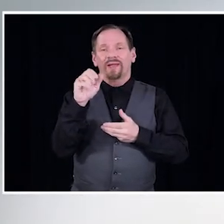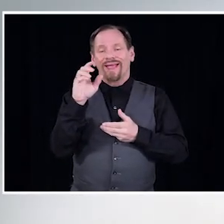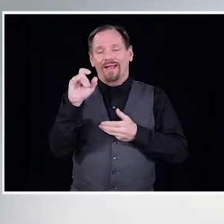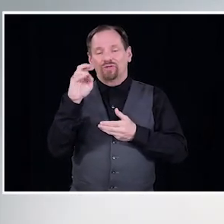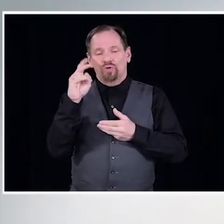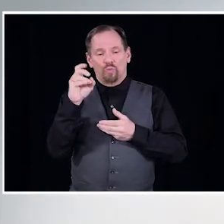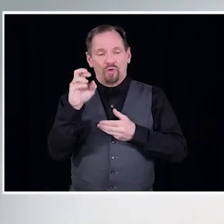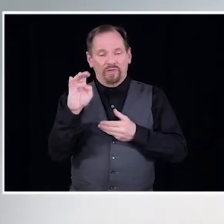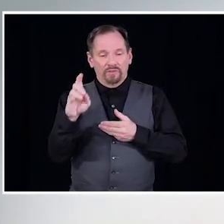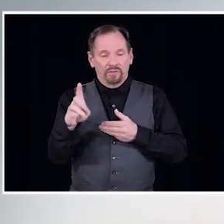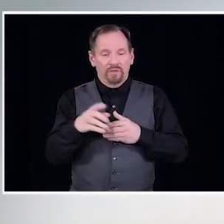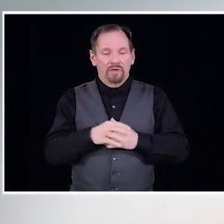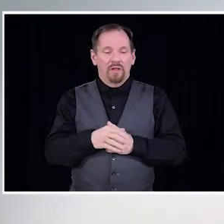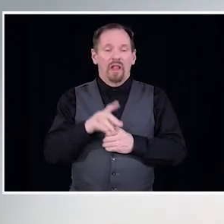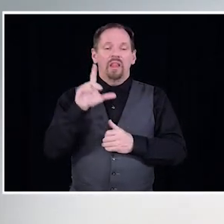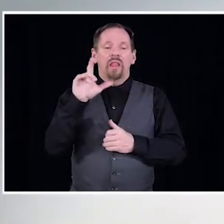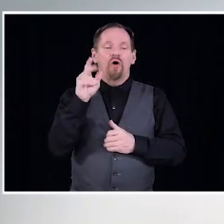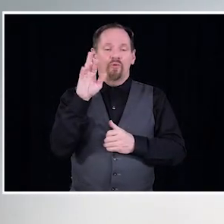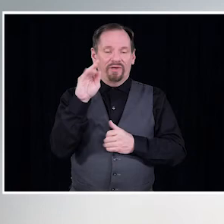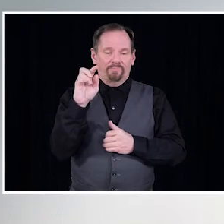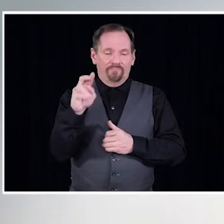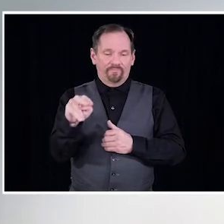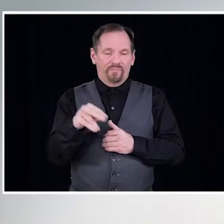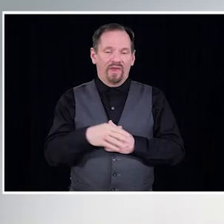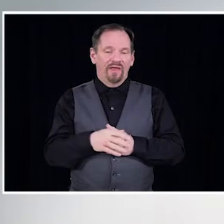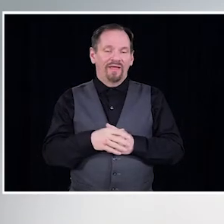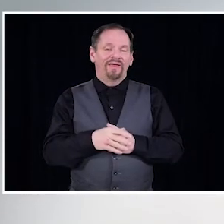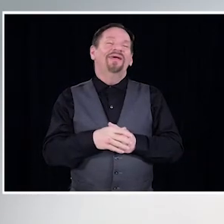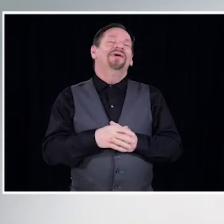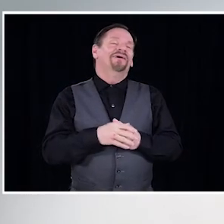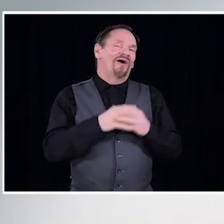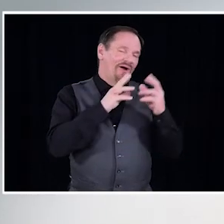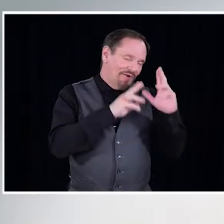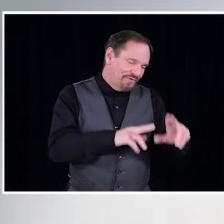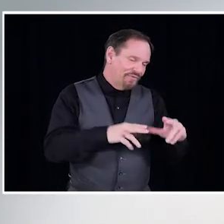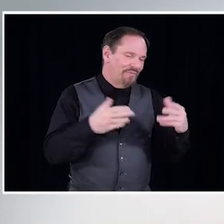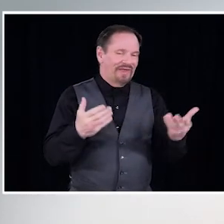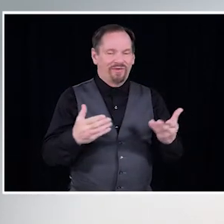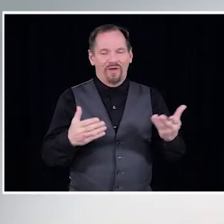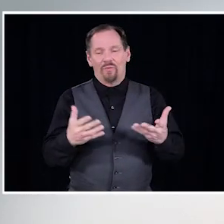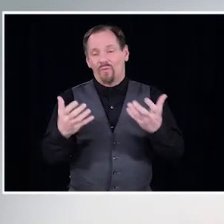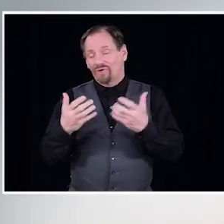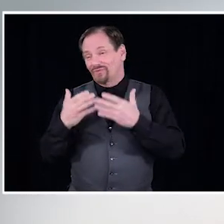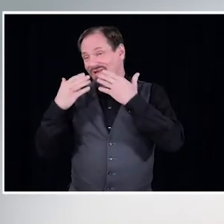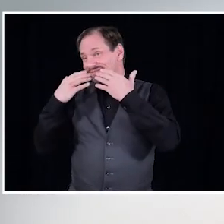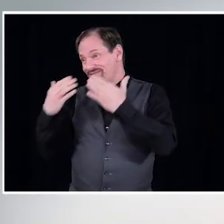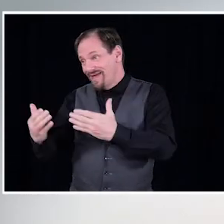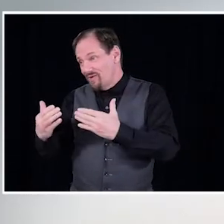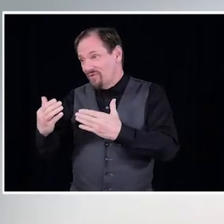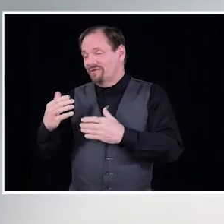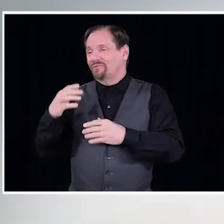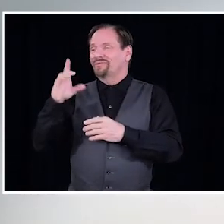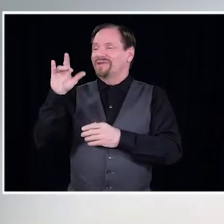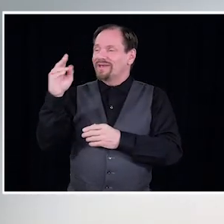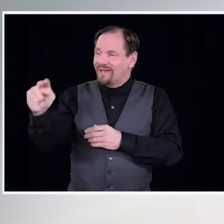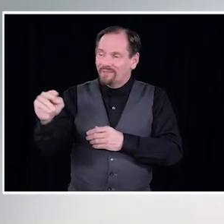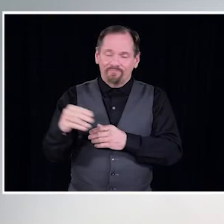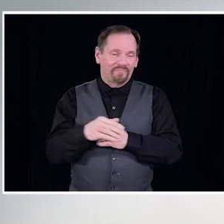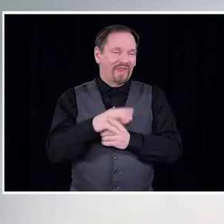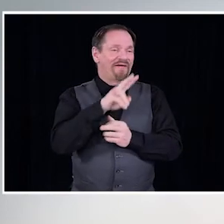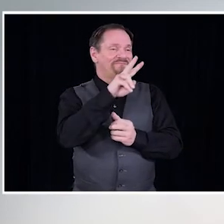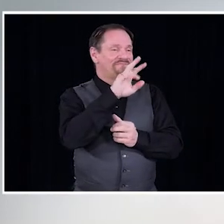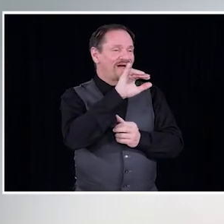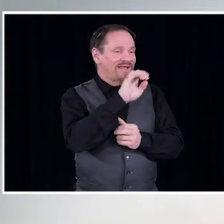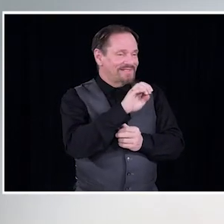be with you today. I'd like to extend my greetings to Dean Patricia Davidson, Executive Vice Dean Marie Nolan,